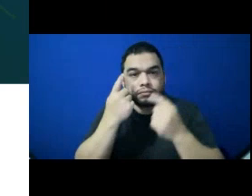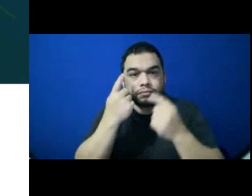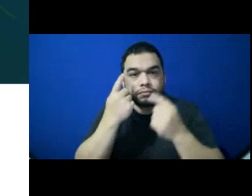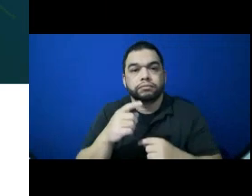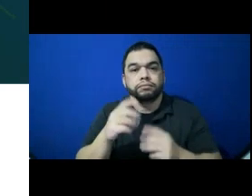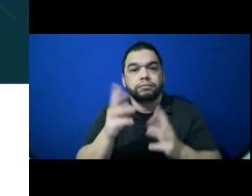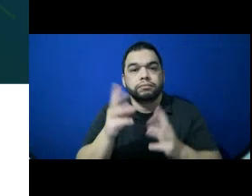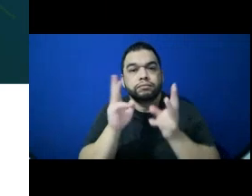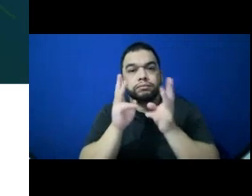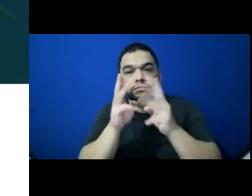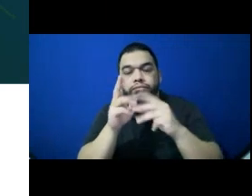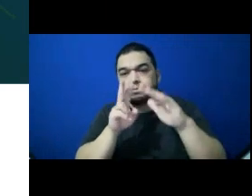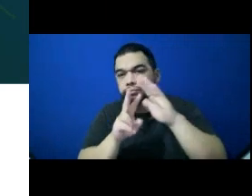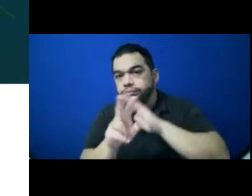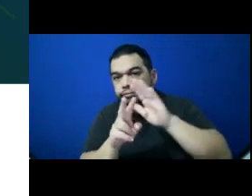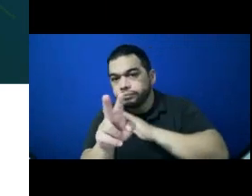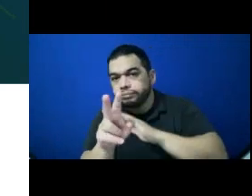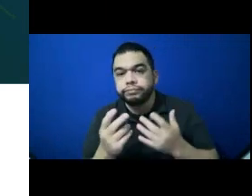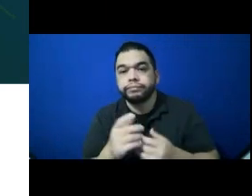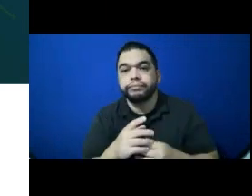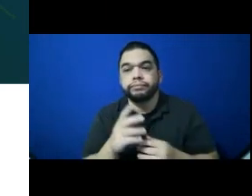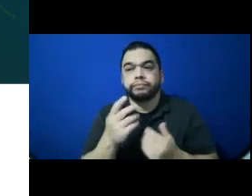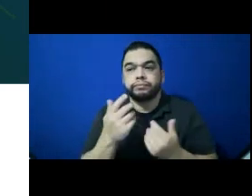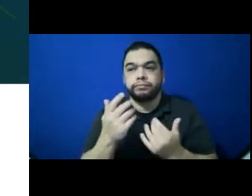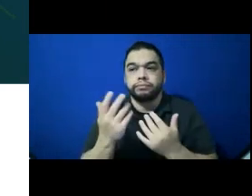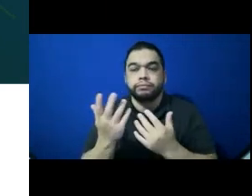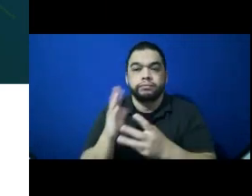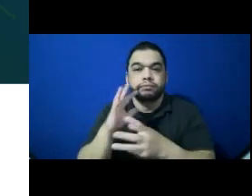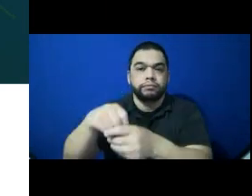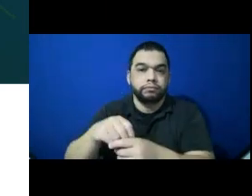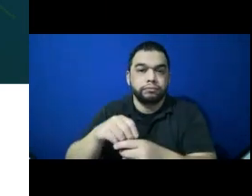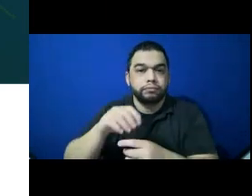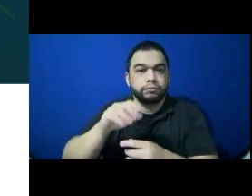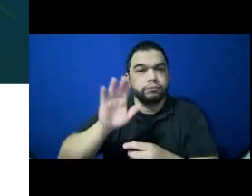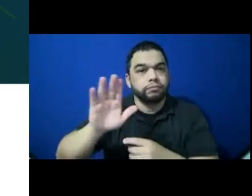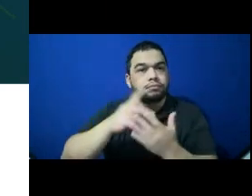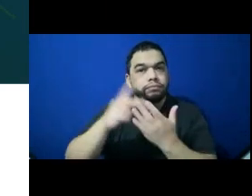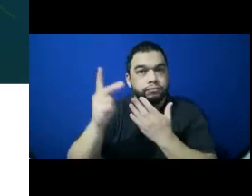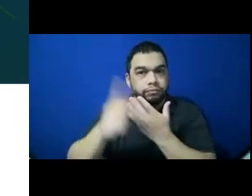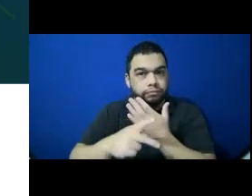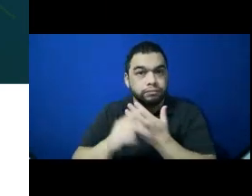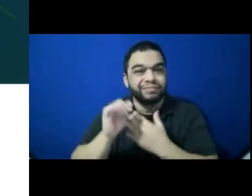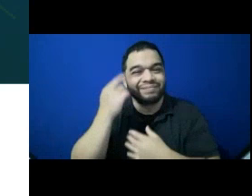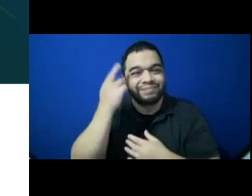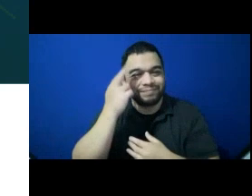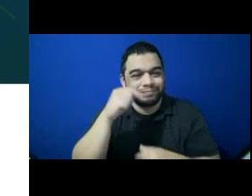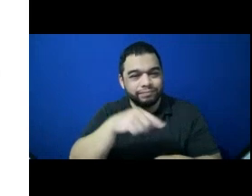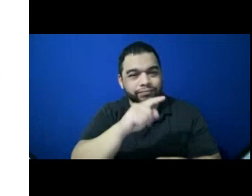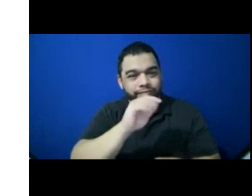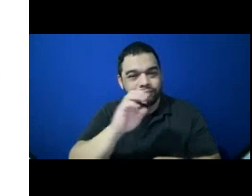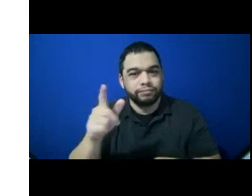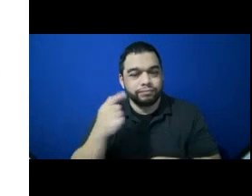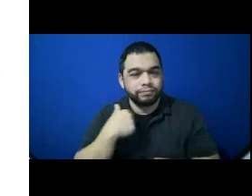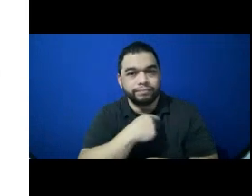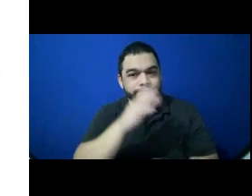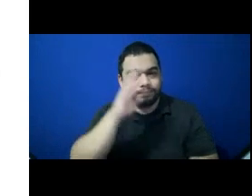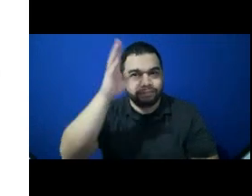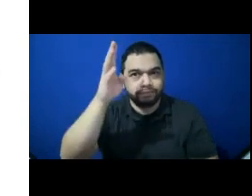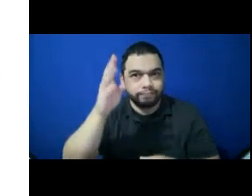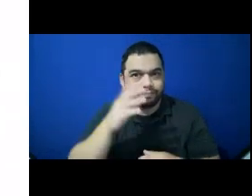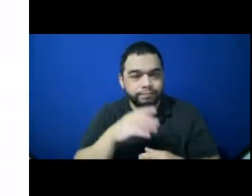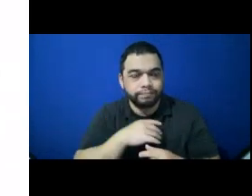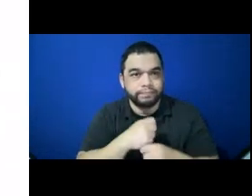their programs. So that was the impetus for this tool. Maybe next slide.